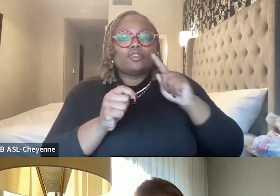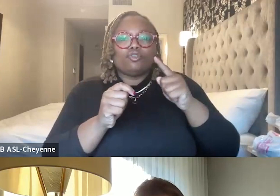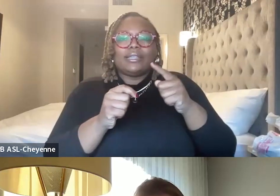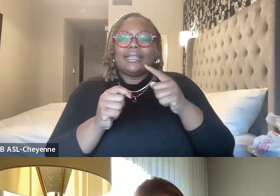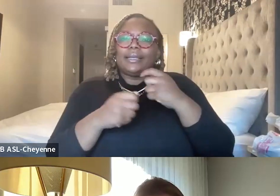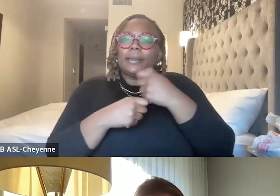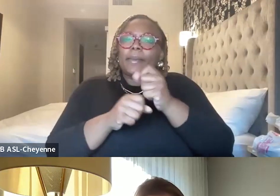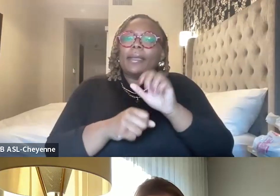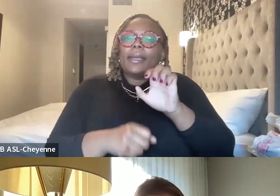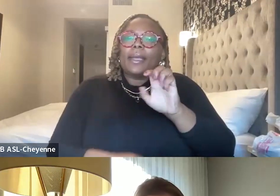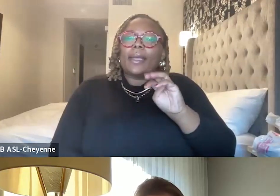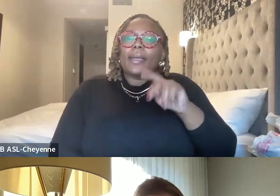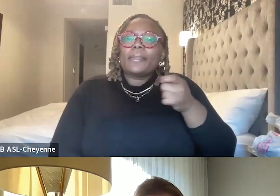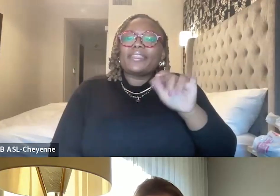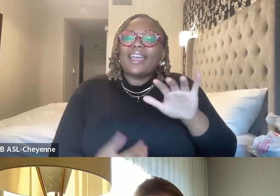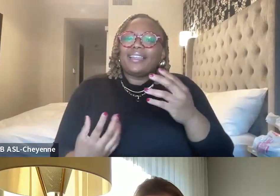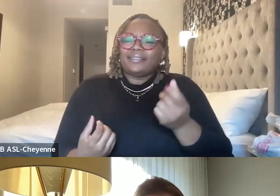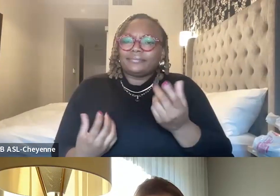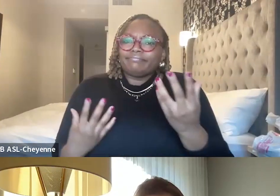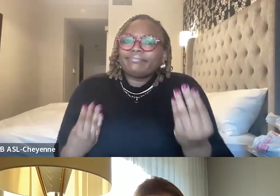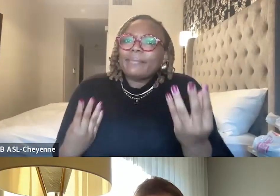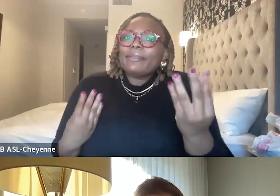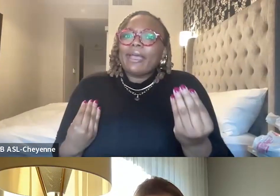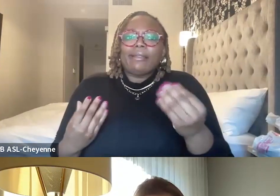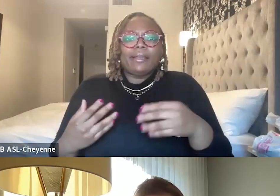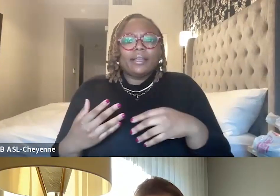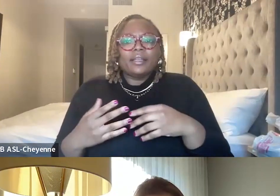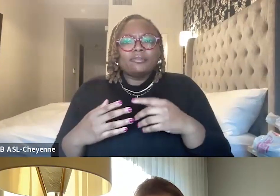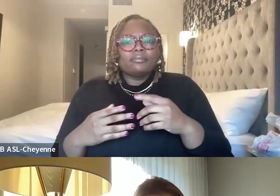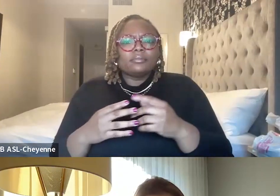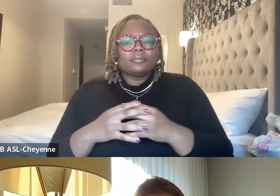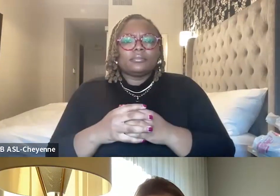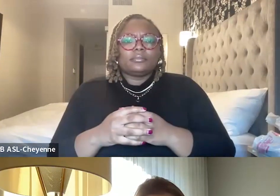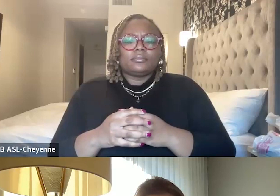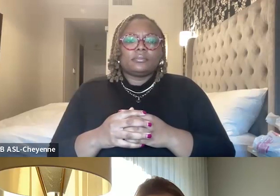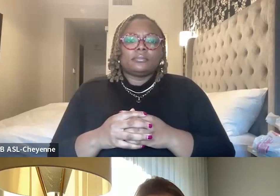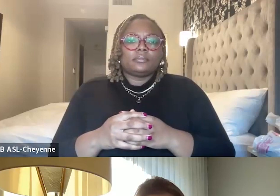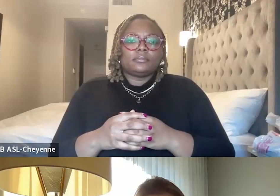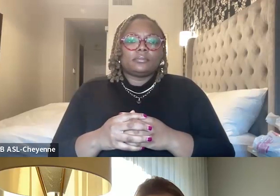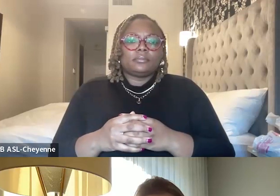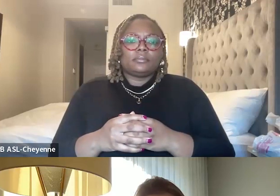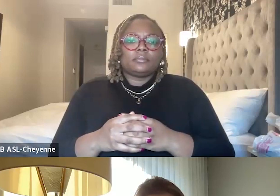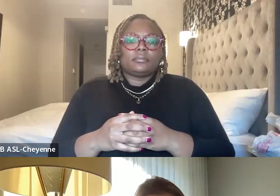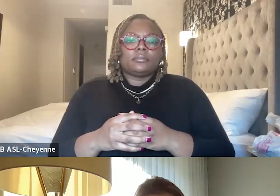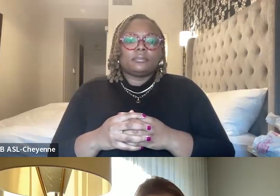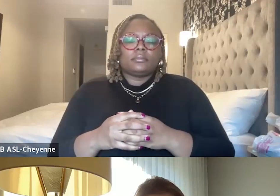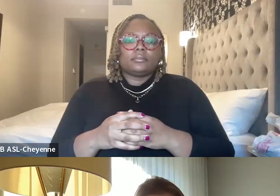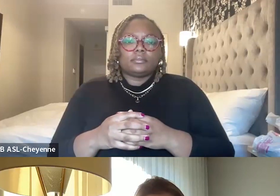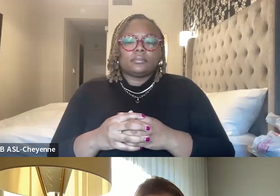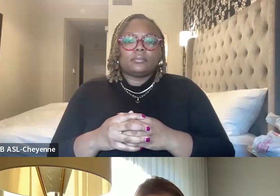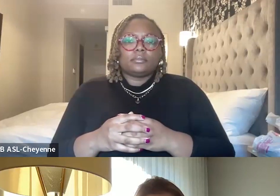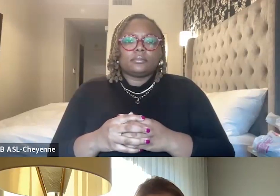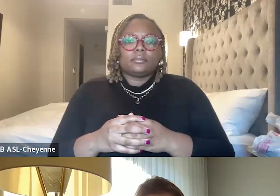empathetic debate. And maybe it's nice to clarify what I made in the film. And